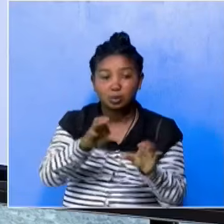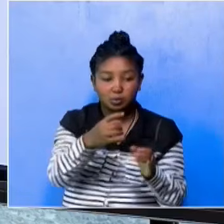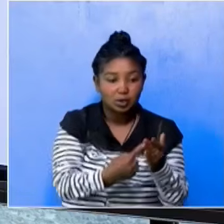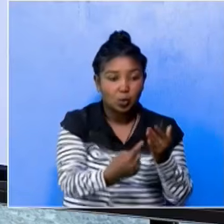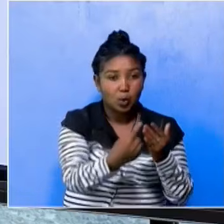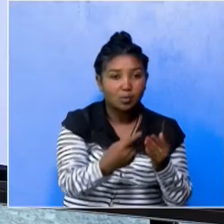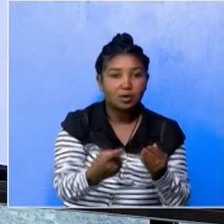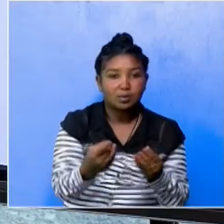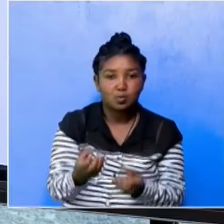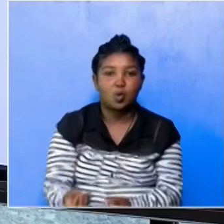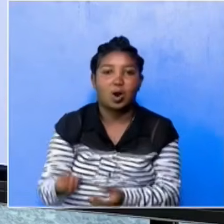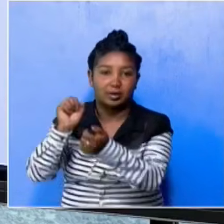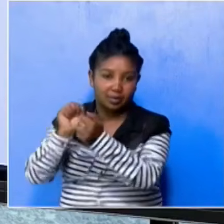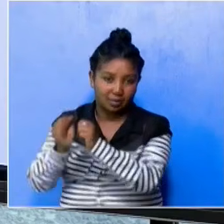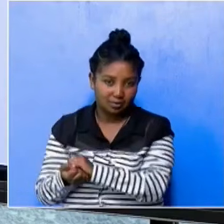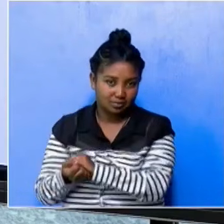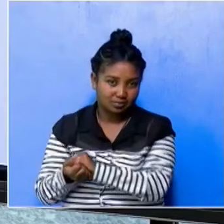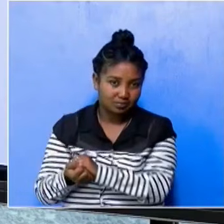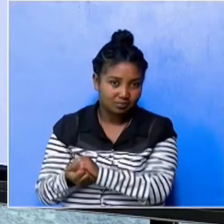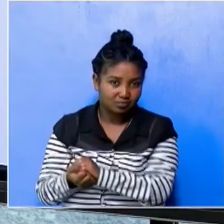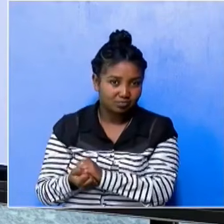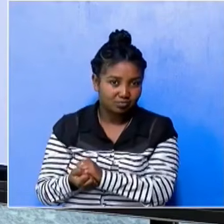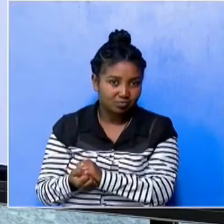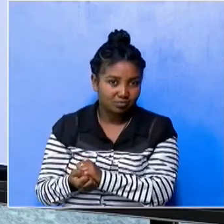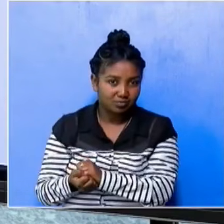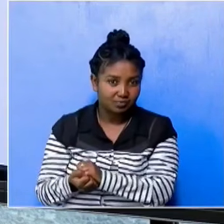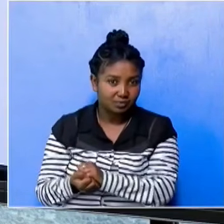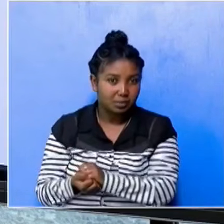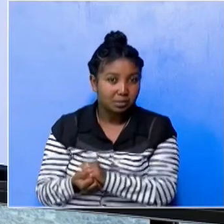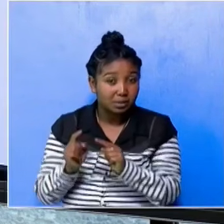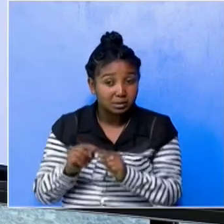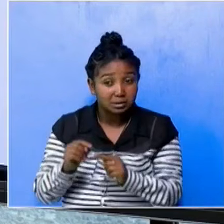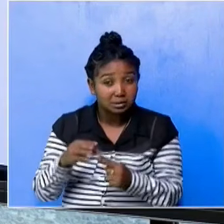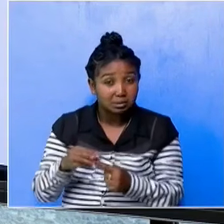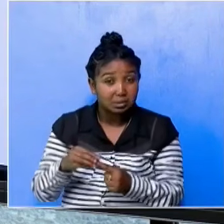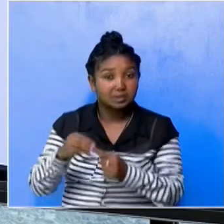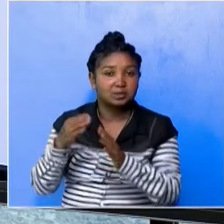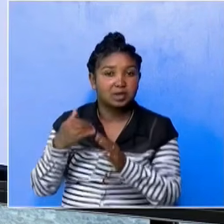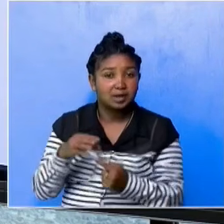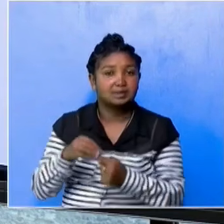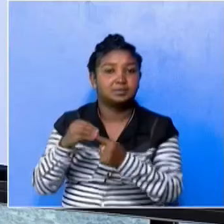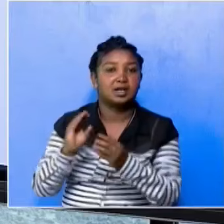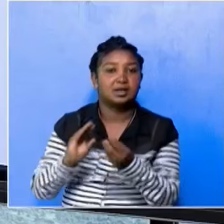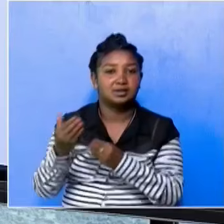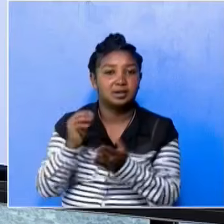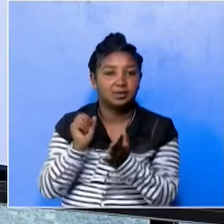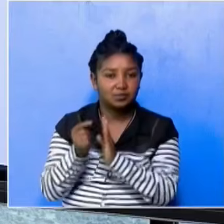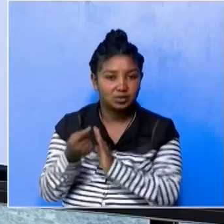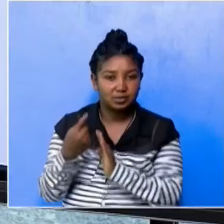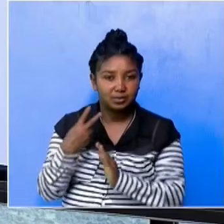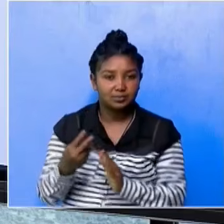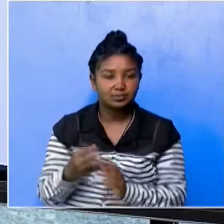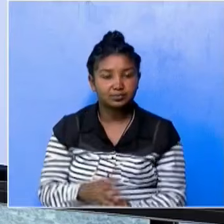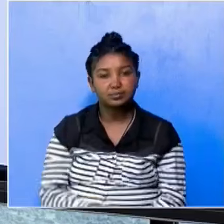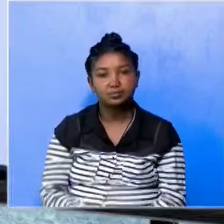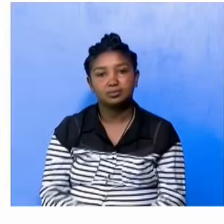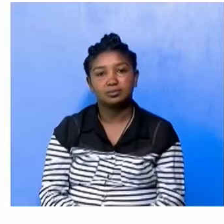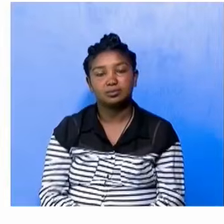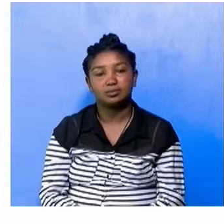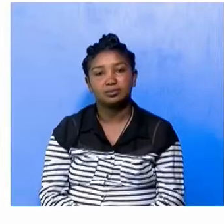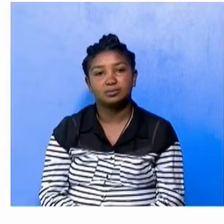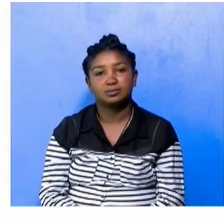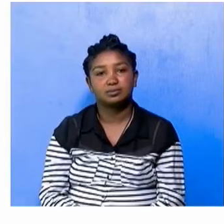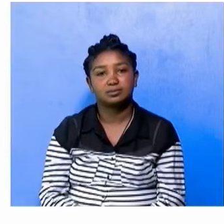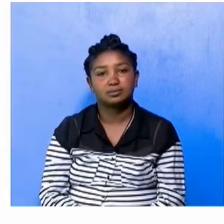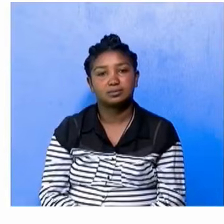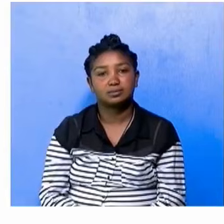forms. Okay? There is some exceptional case. Some exceptional case. Just like if this one,